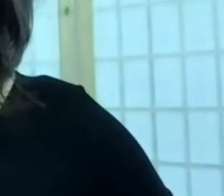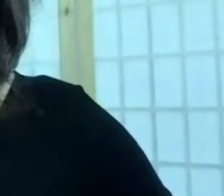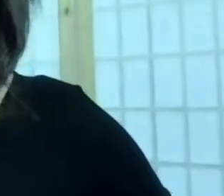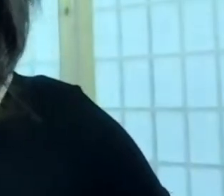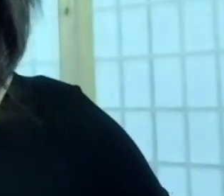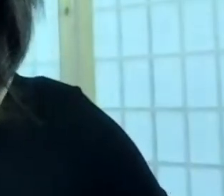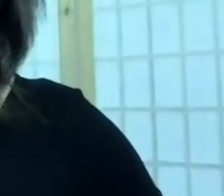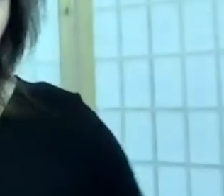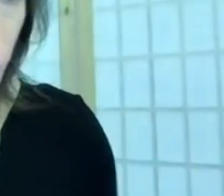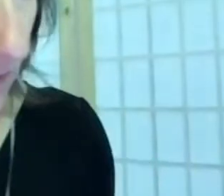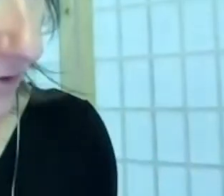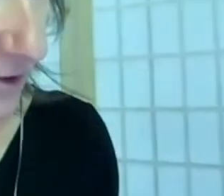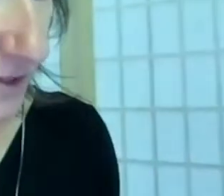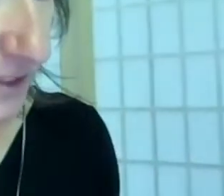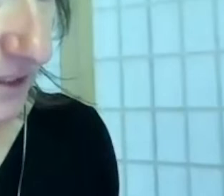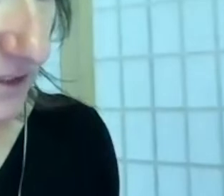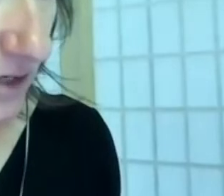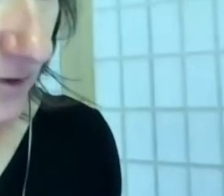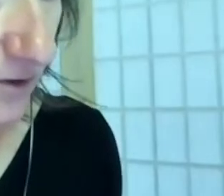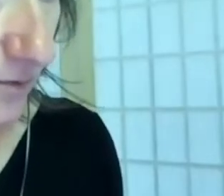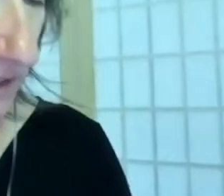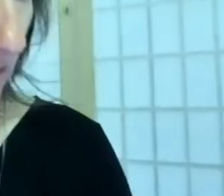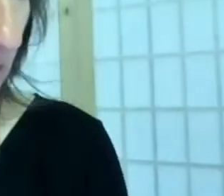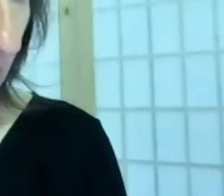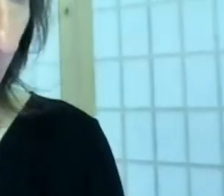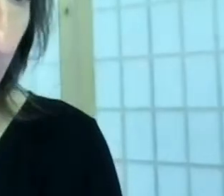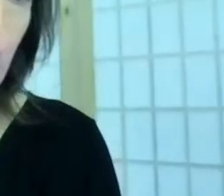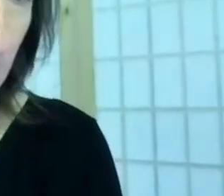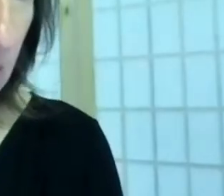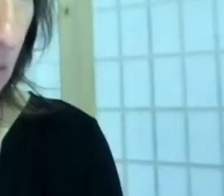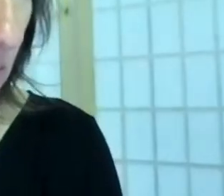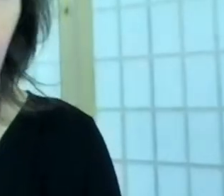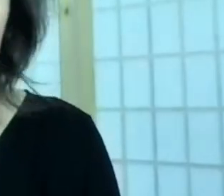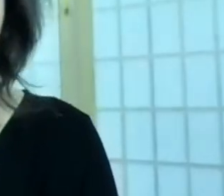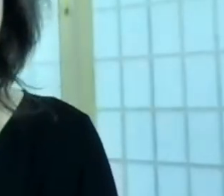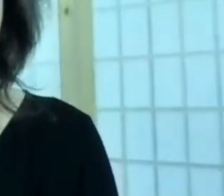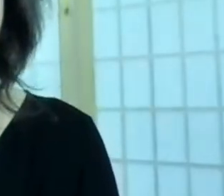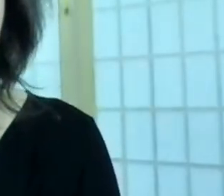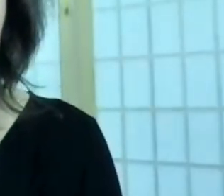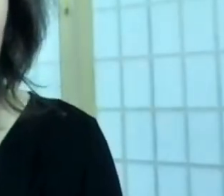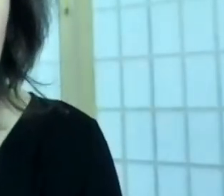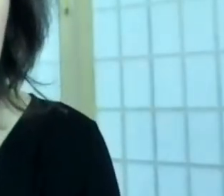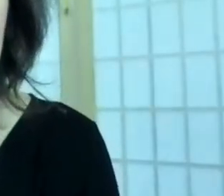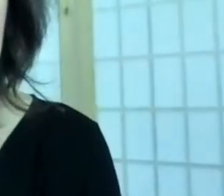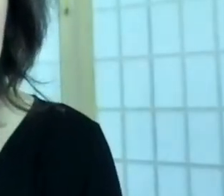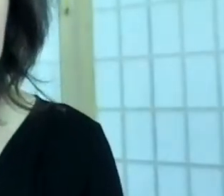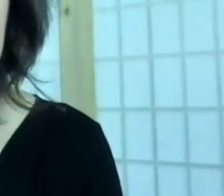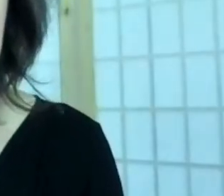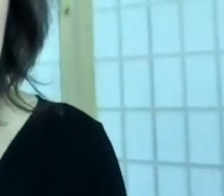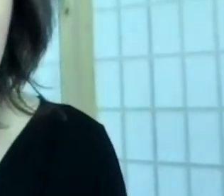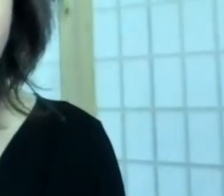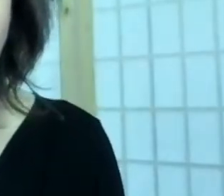So where shall we begin? Should we go in order, Krista, and start with what does it look like when a community is doing well at trauma-informed work?